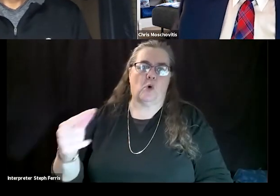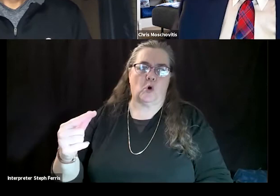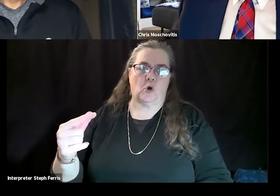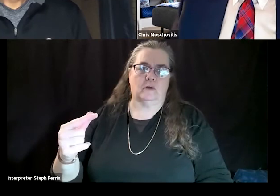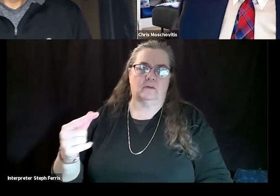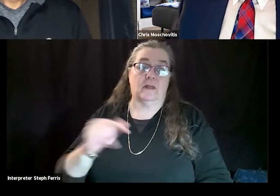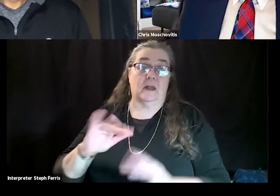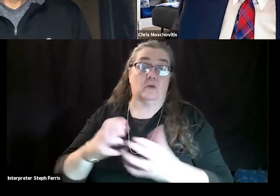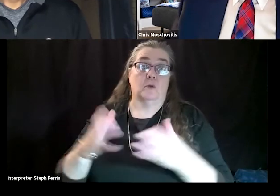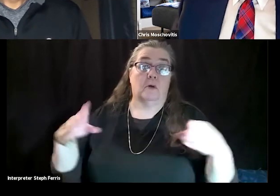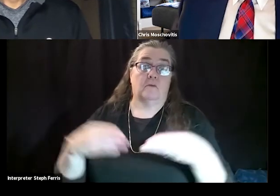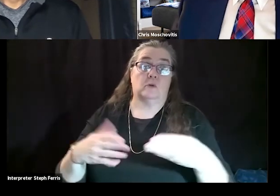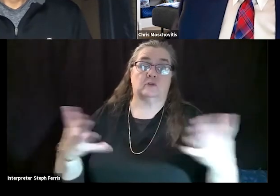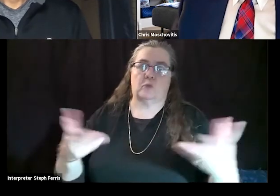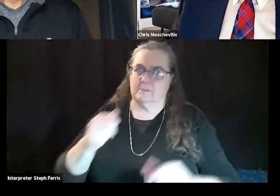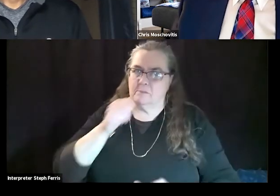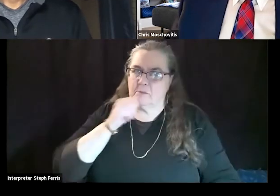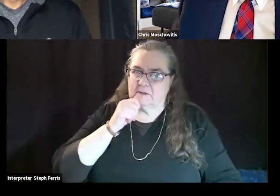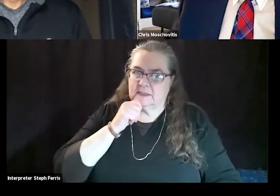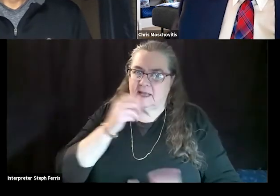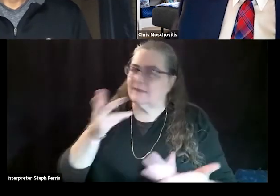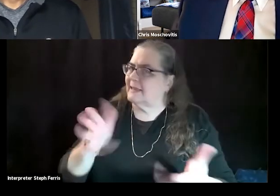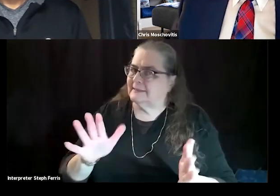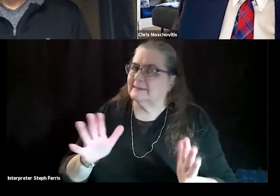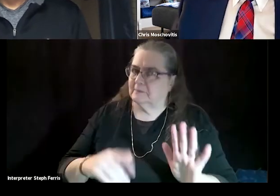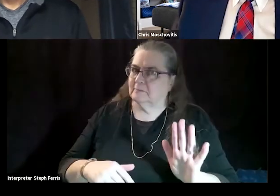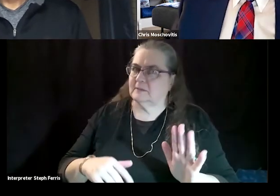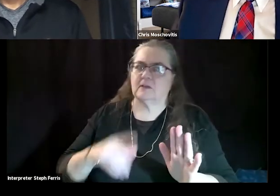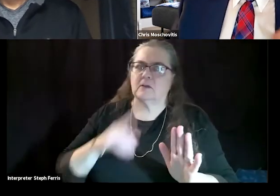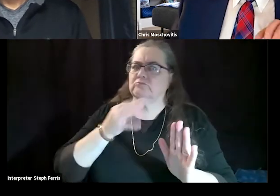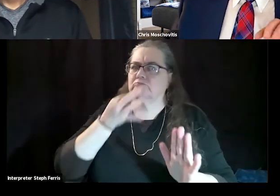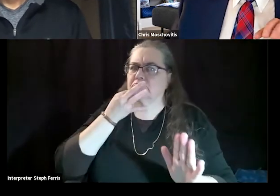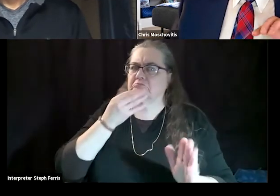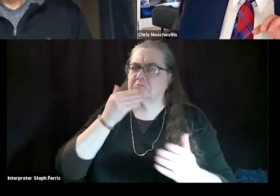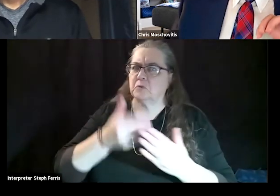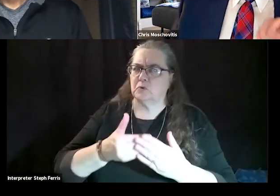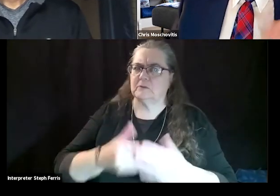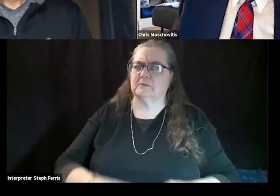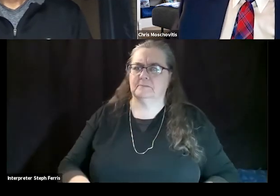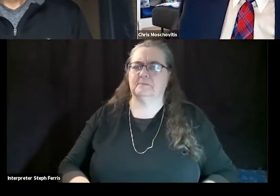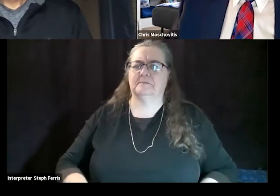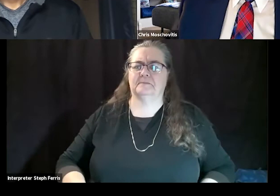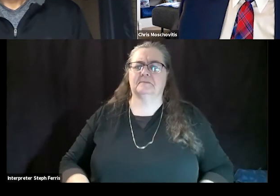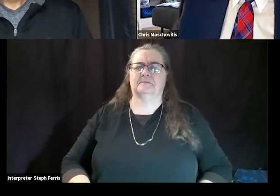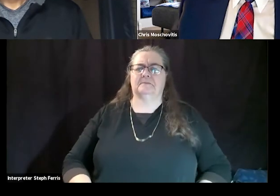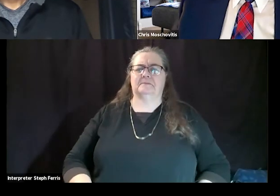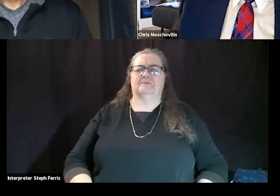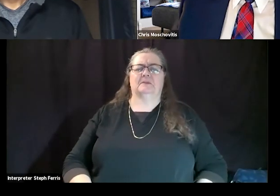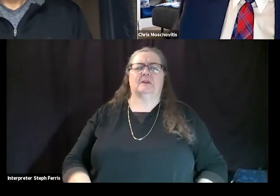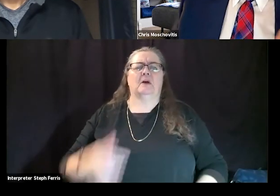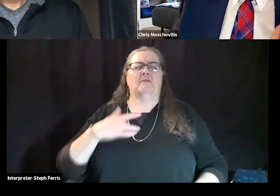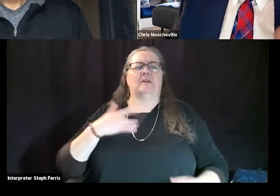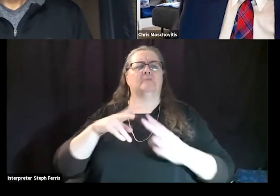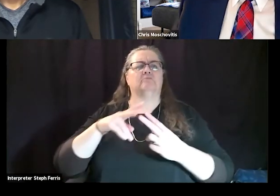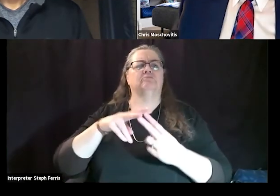well. So these two organizations, I think, would be excellent starting